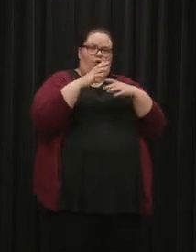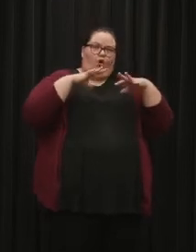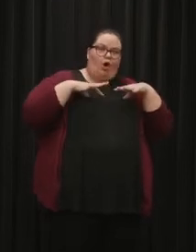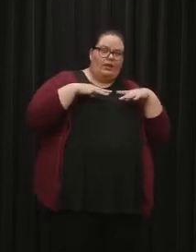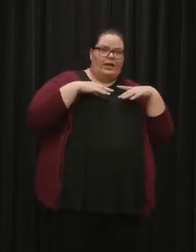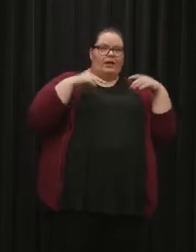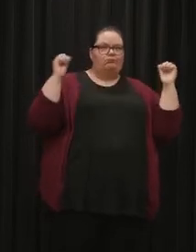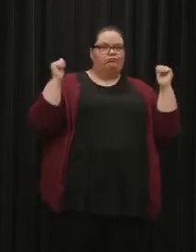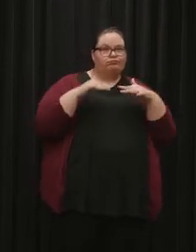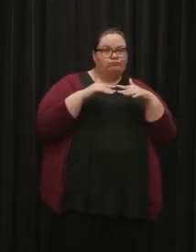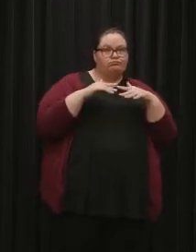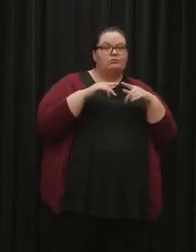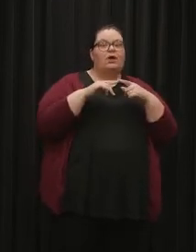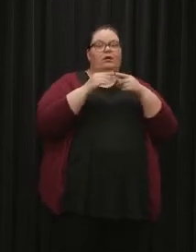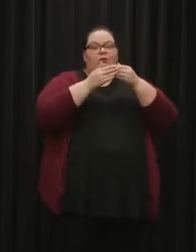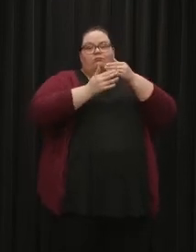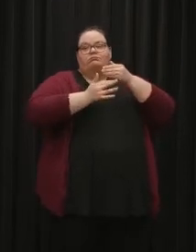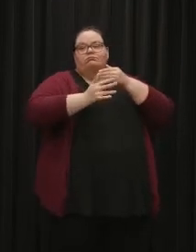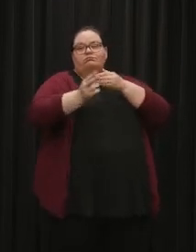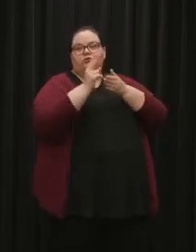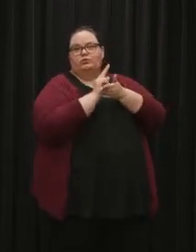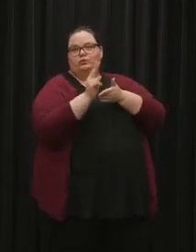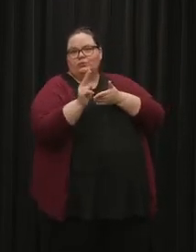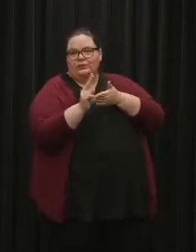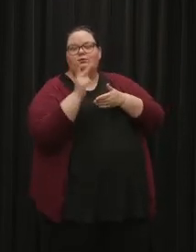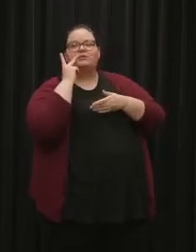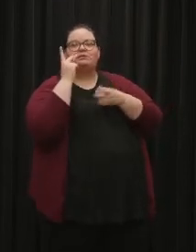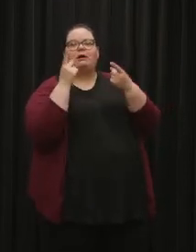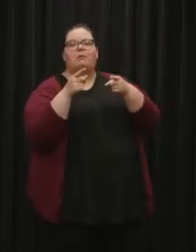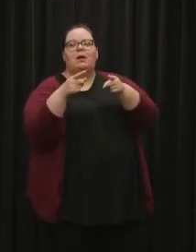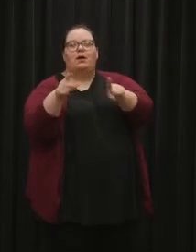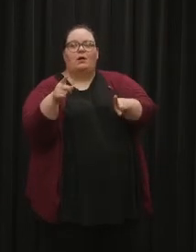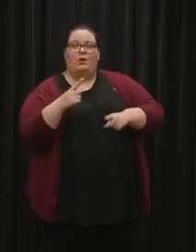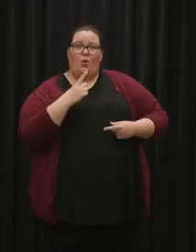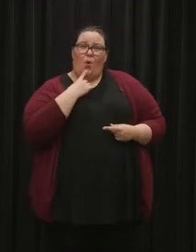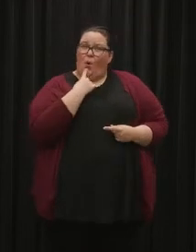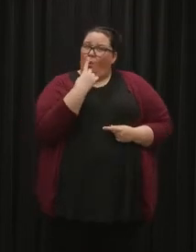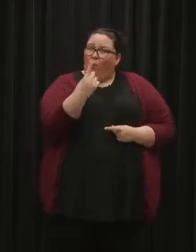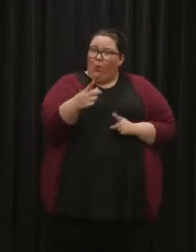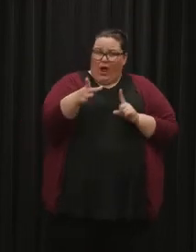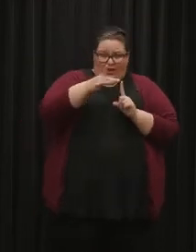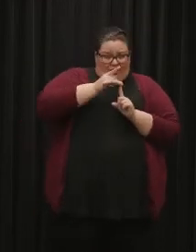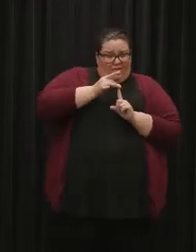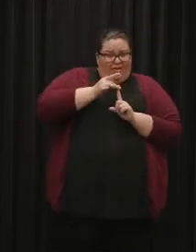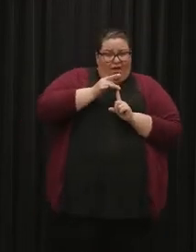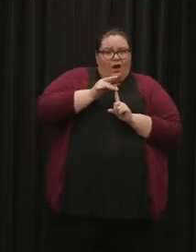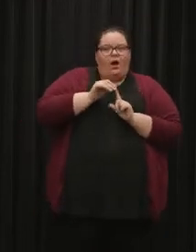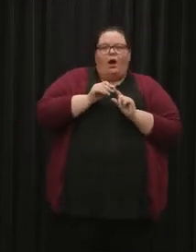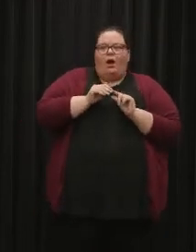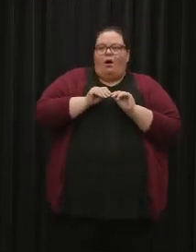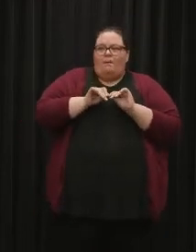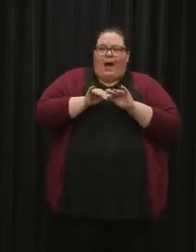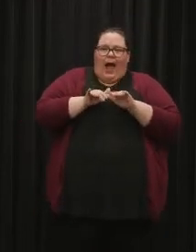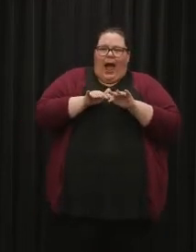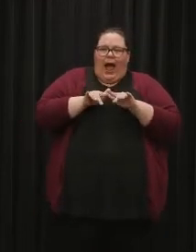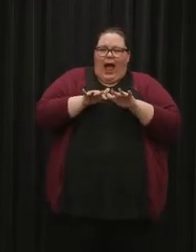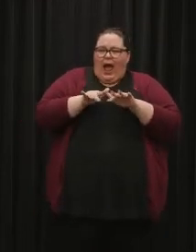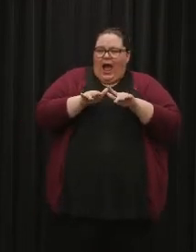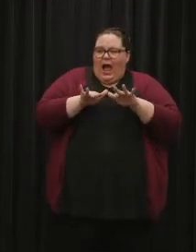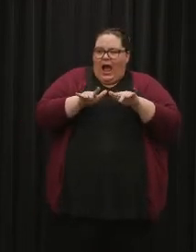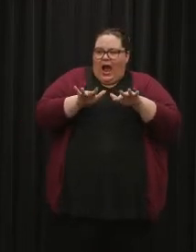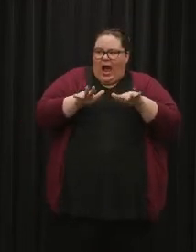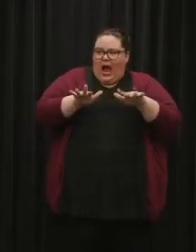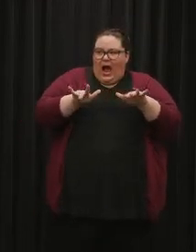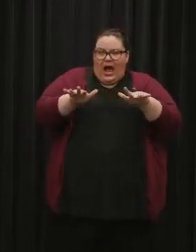activities. It only takes one case of COVID-19 to start an outbreak. It only takes one case of COVID-19 to spread in a